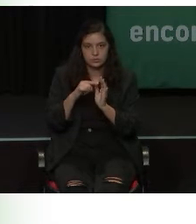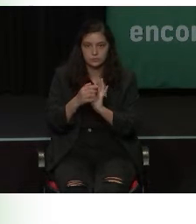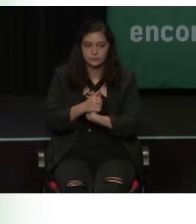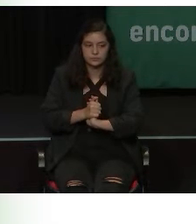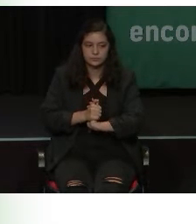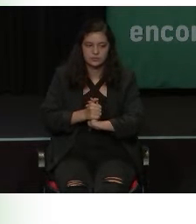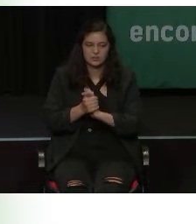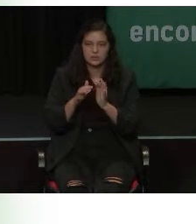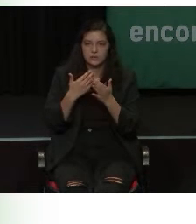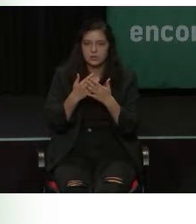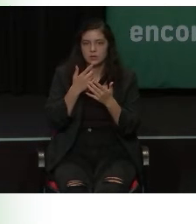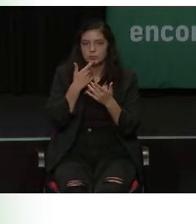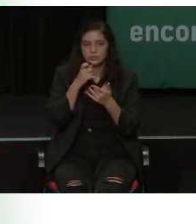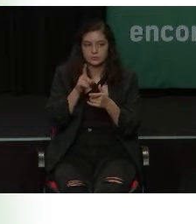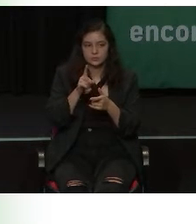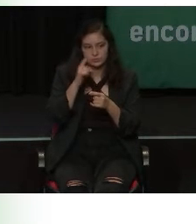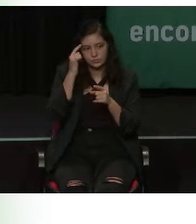a first question to understand the